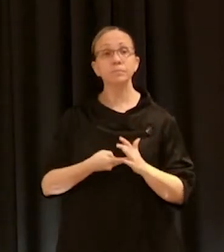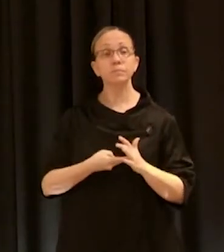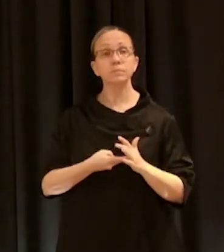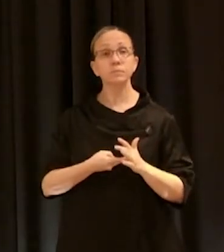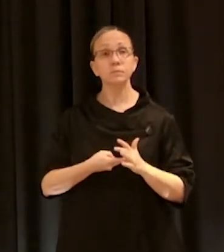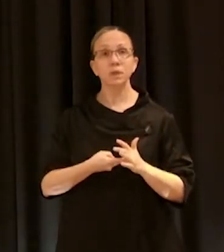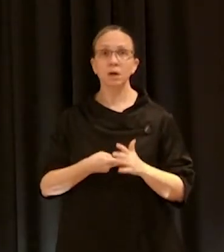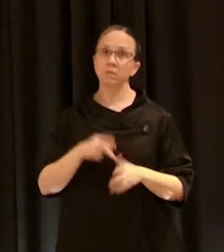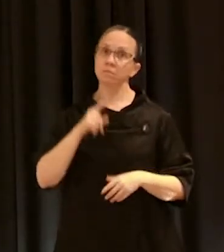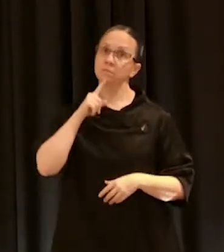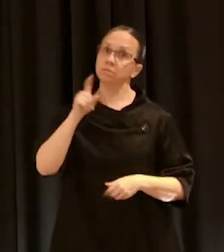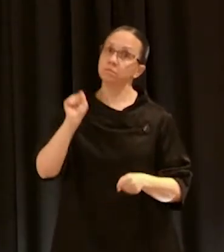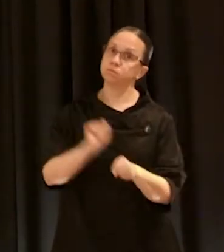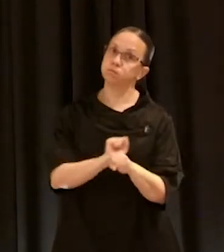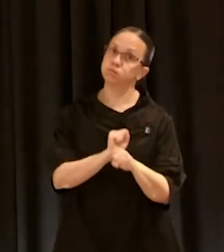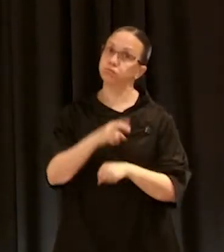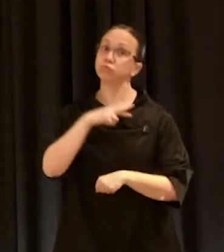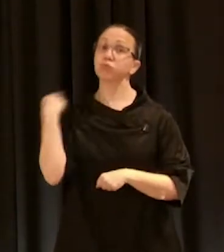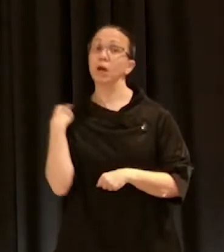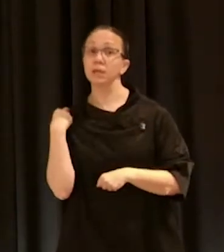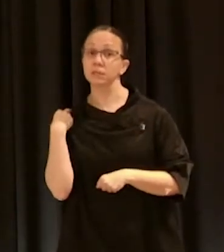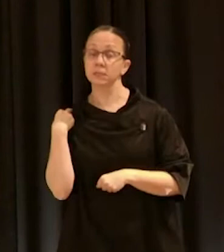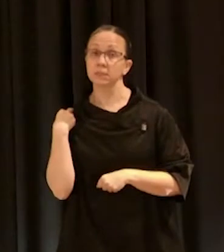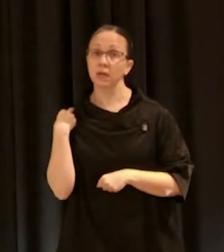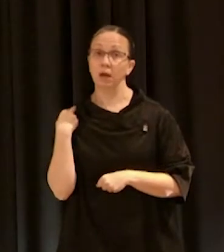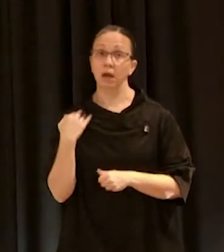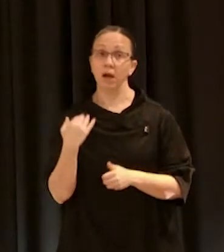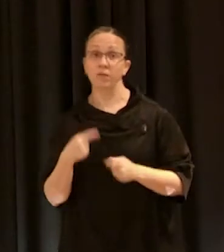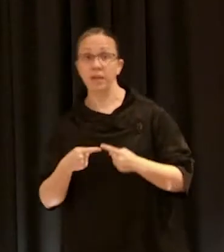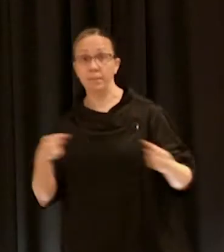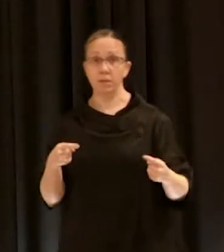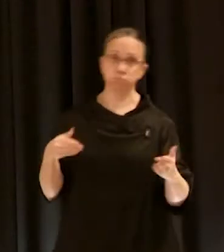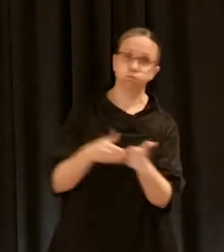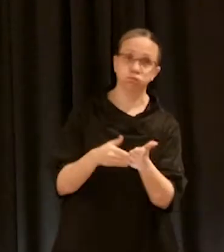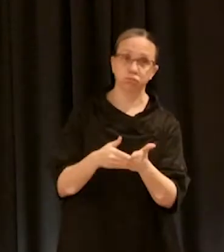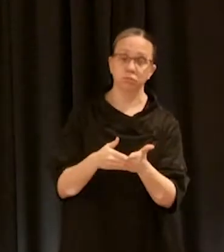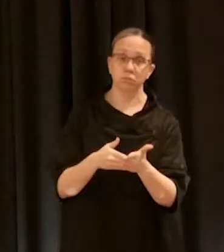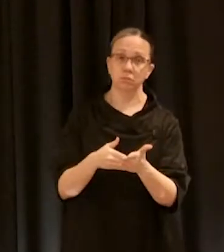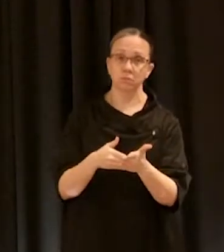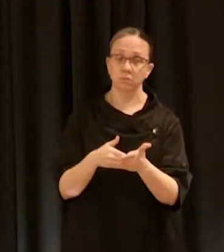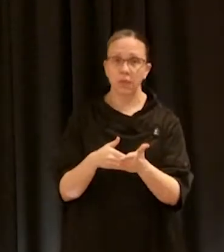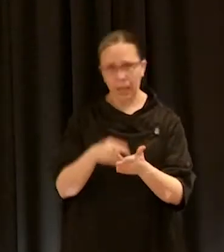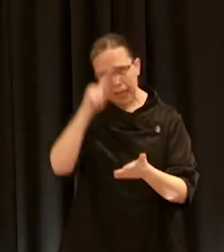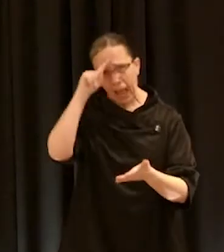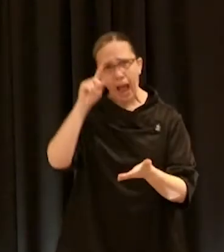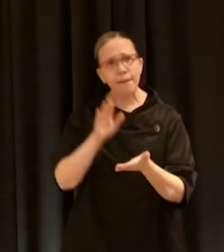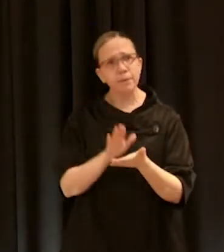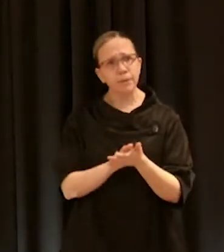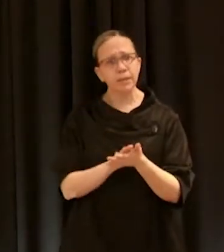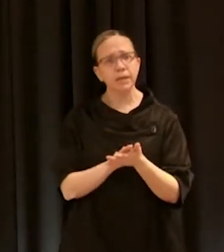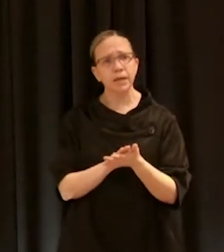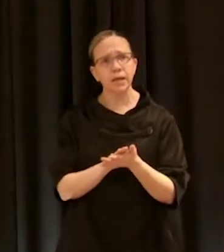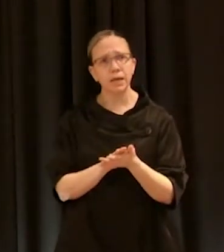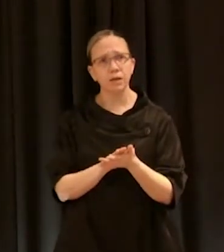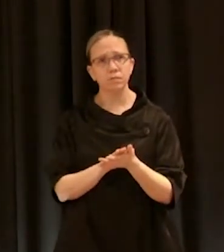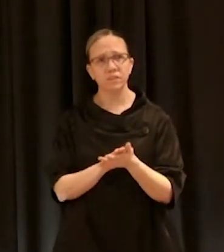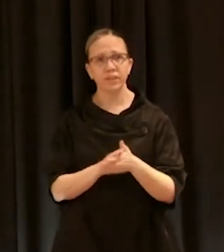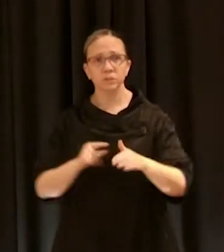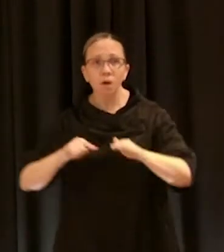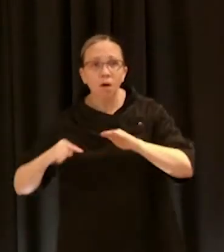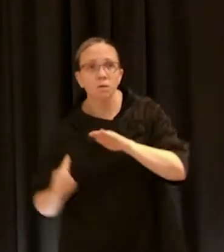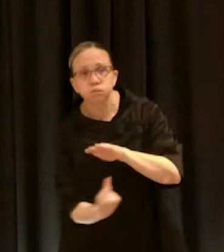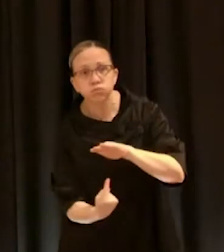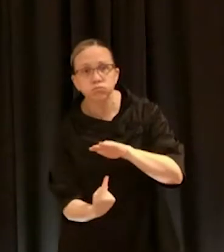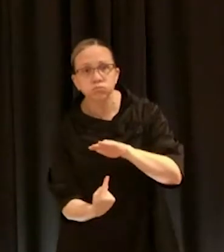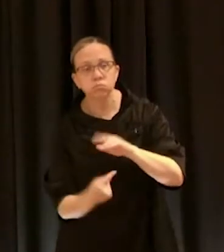it was a severe risk of terrorist activity. I believe that this whole